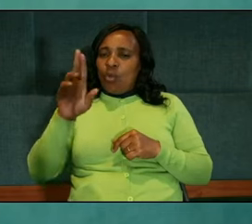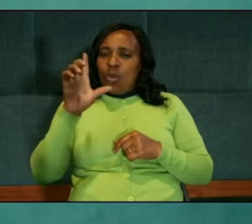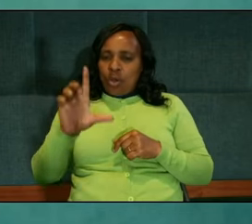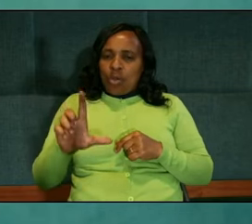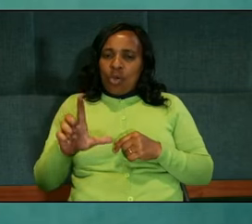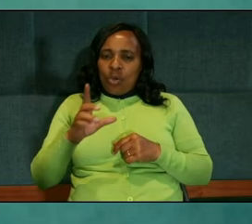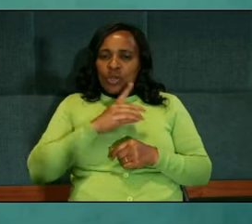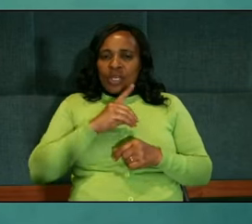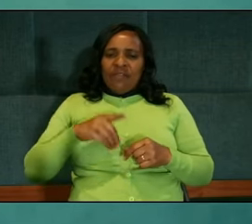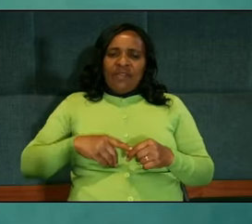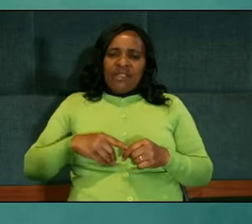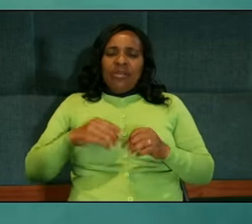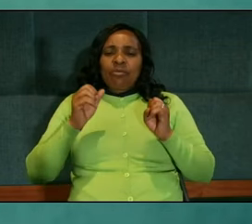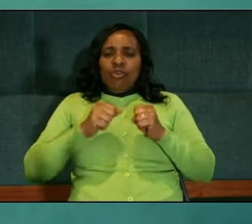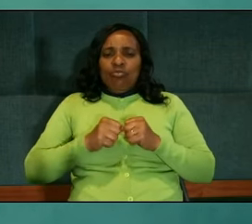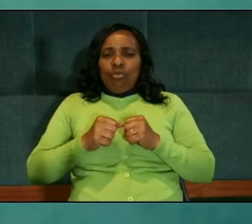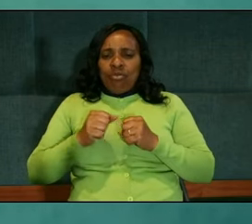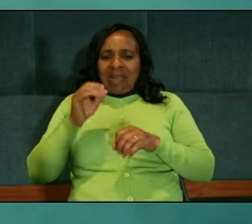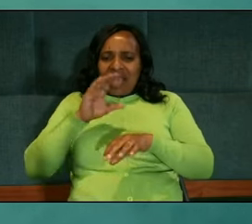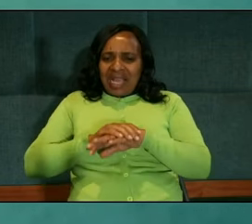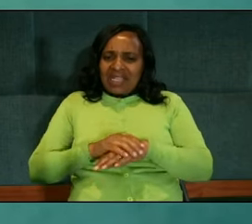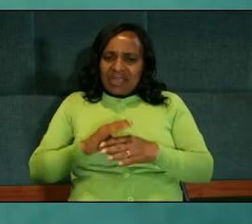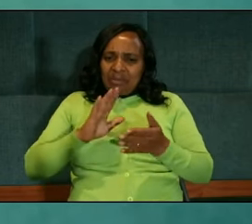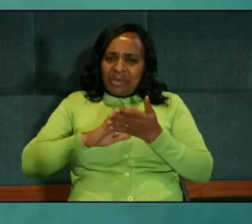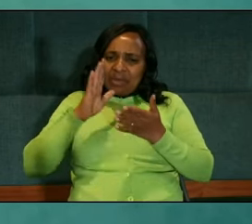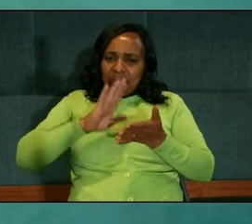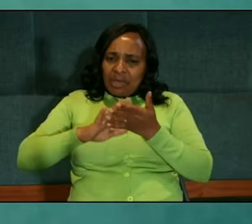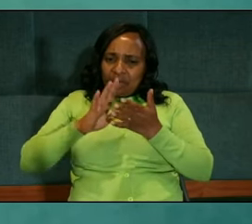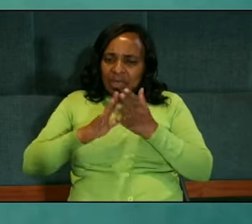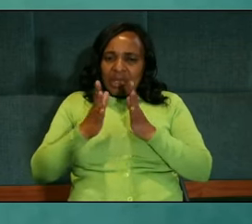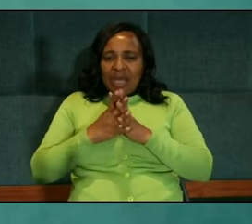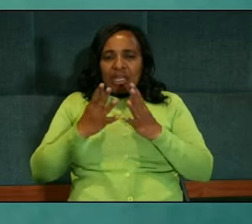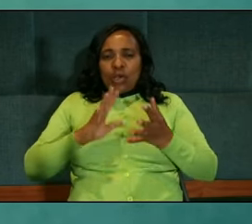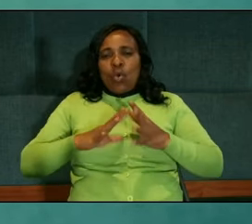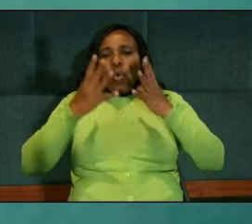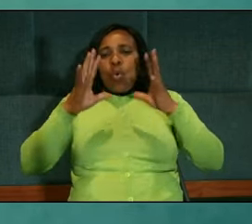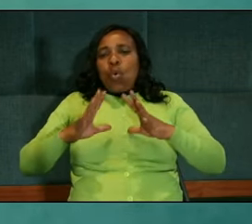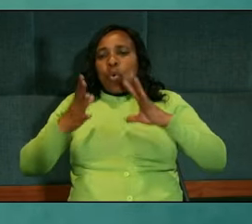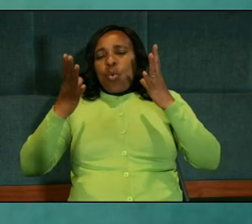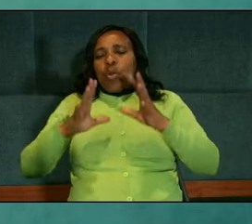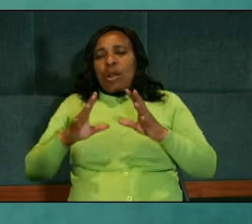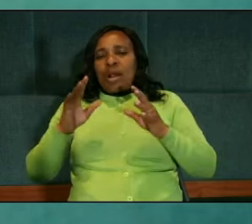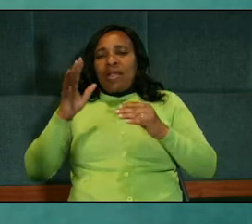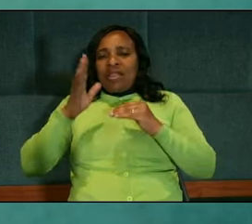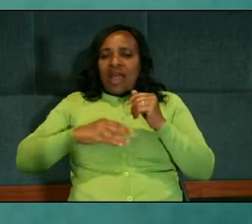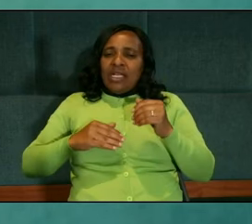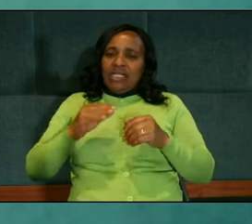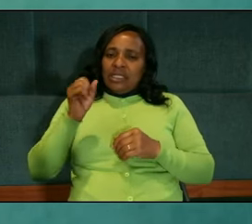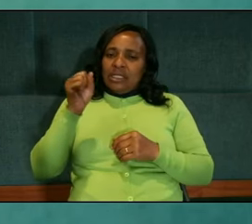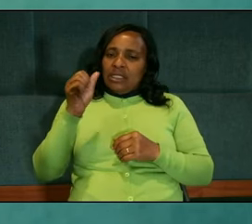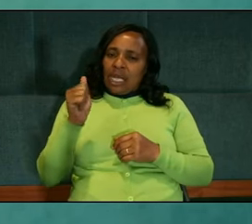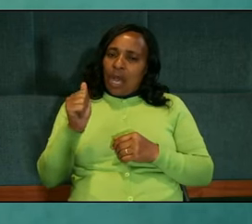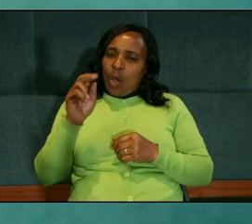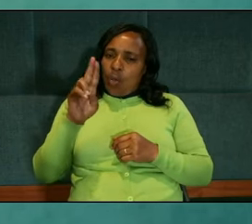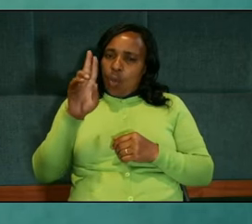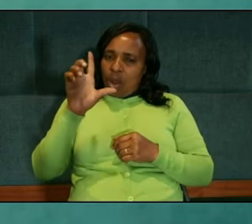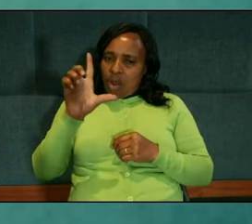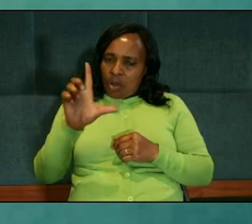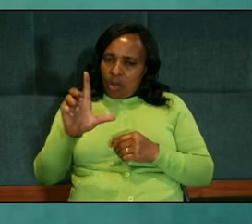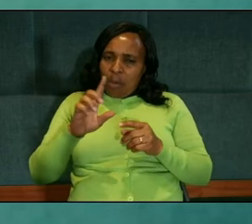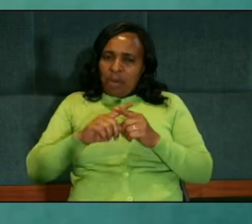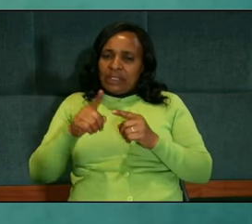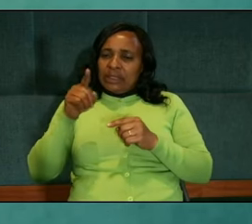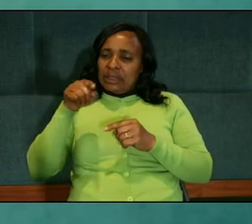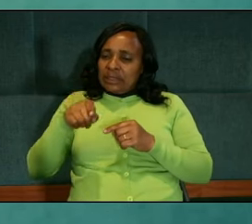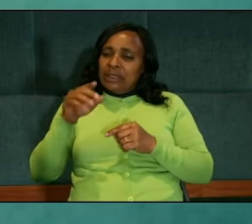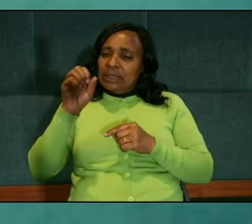David was getting so much praise and glory mm-hmm. for what he was doing, mm-hmm. more than Saul. But when you think about it, mm-hmm. it was Saul's job to